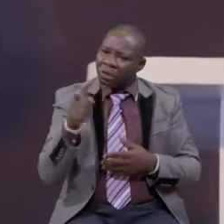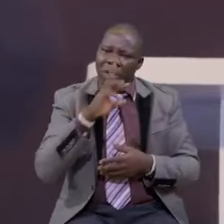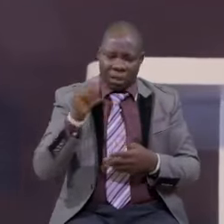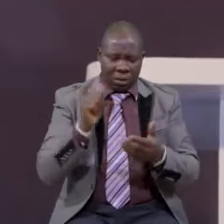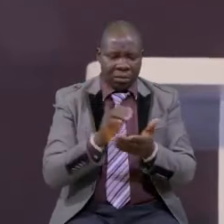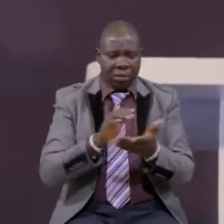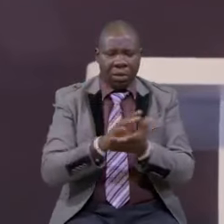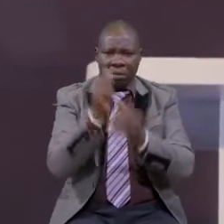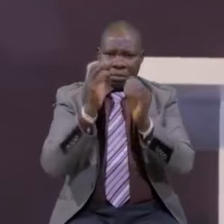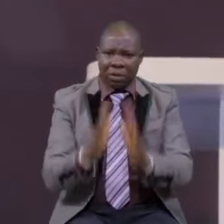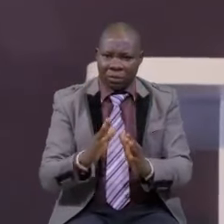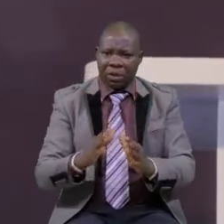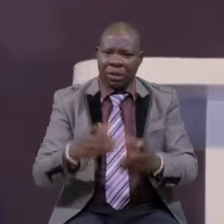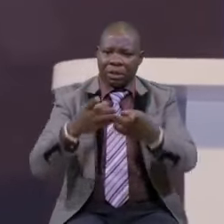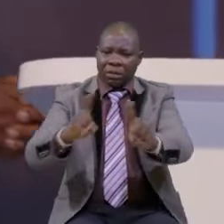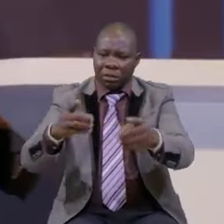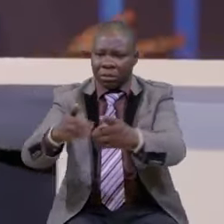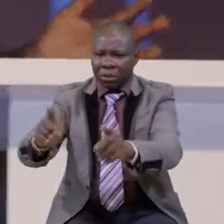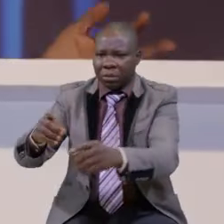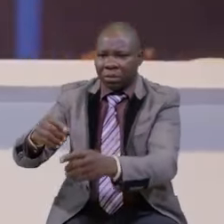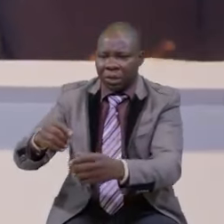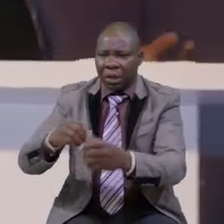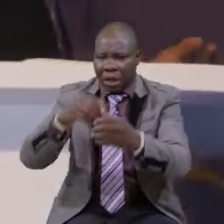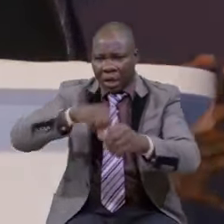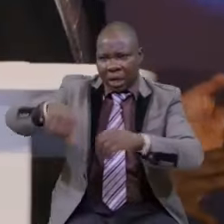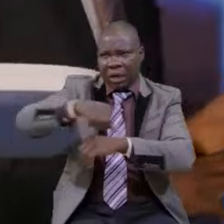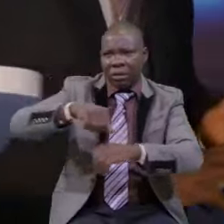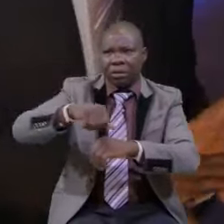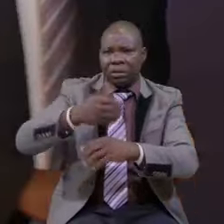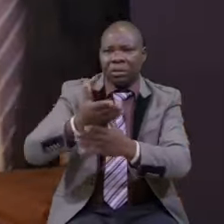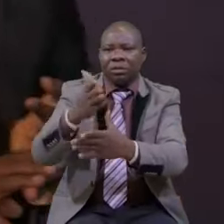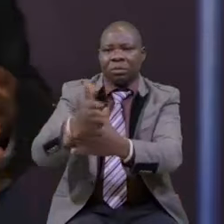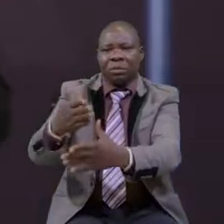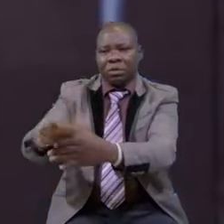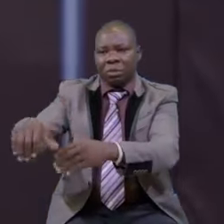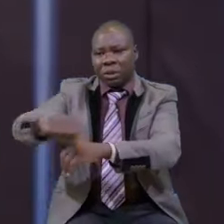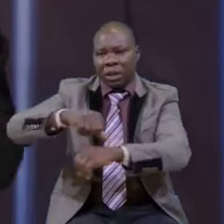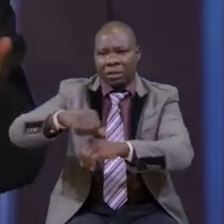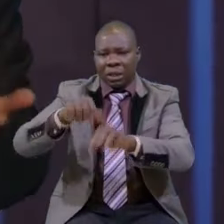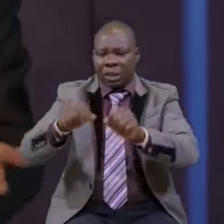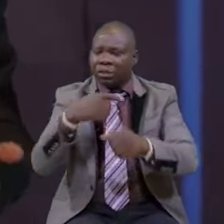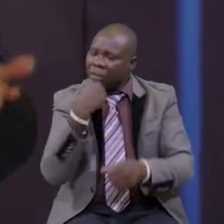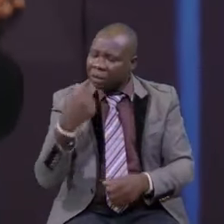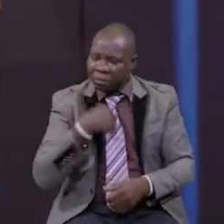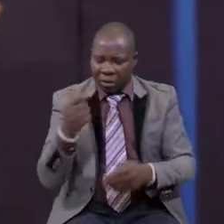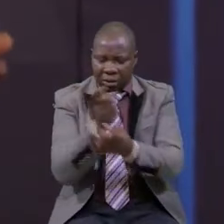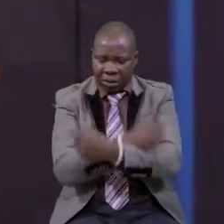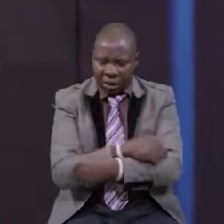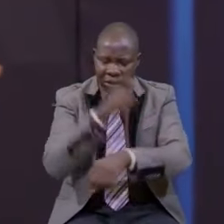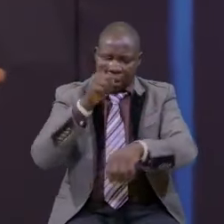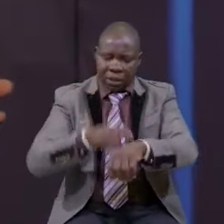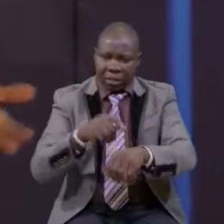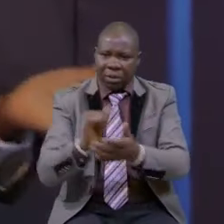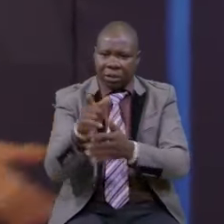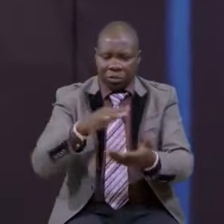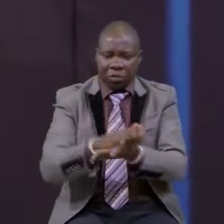are distributing all this anointing. Can you tell me the day and the time and the how you became a real child